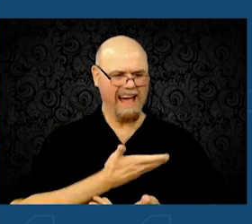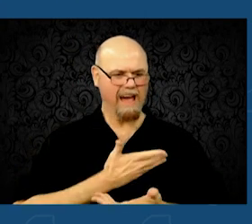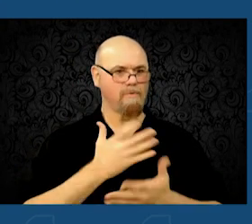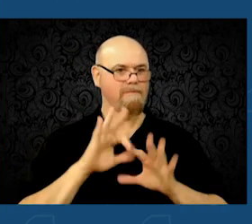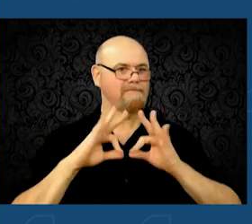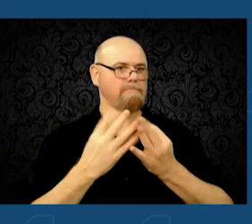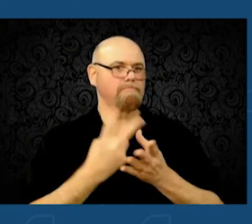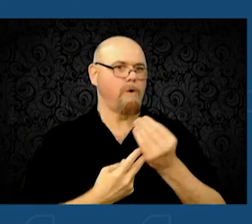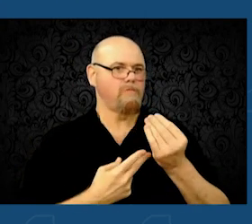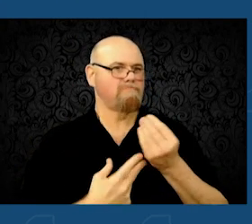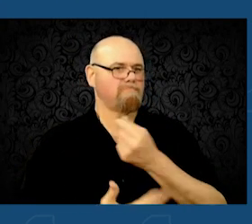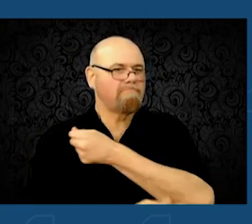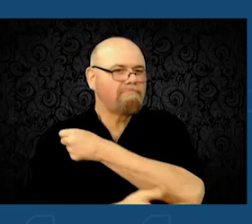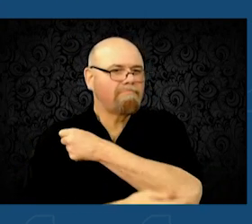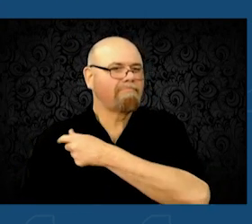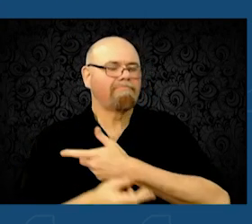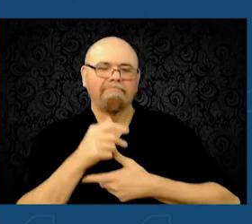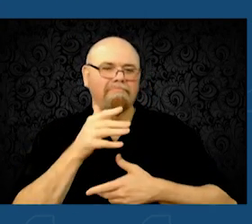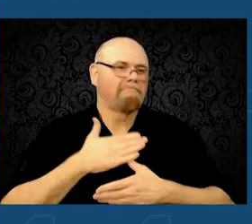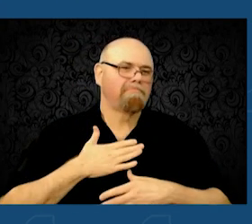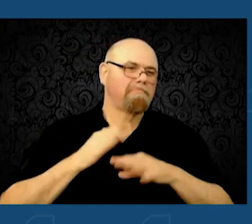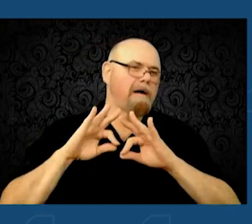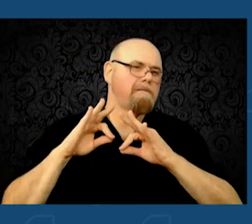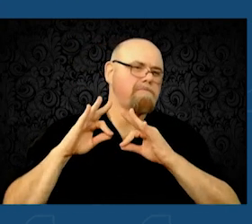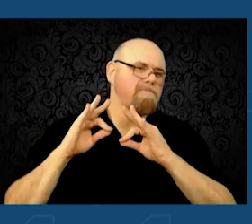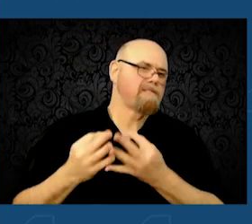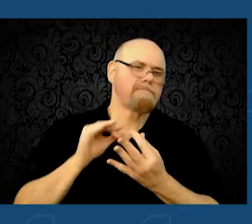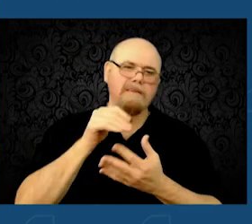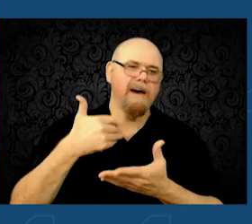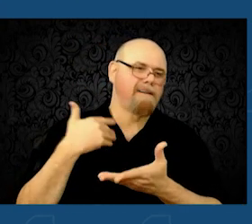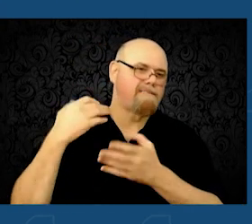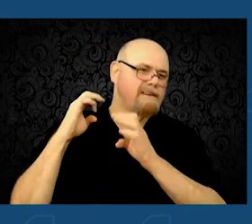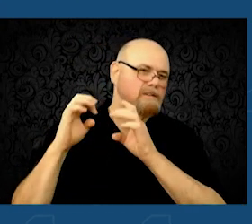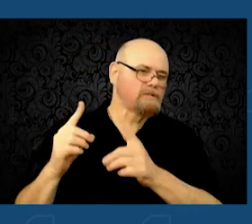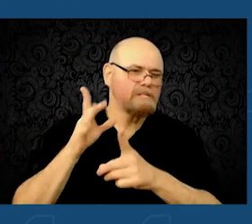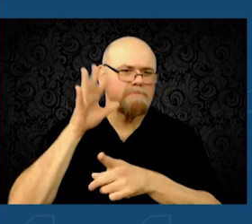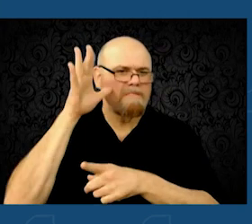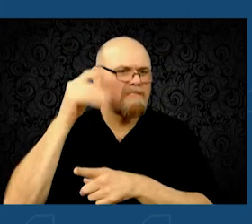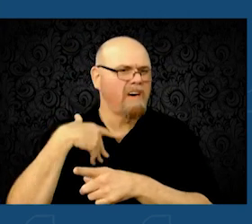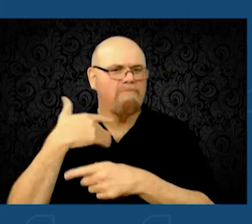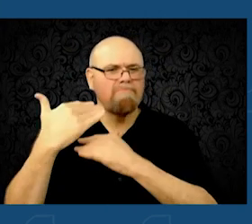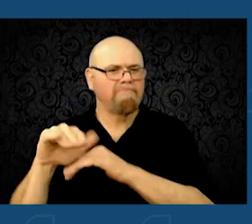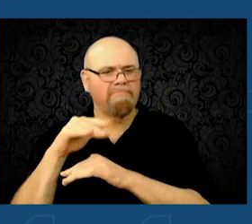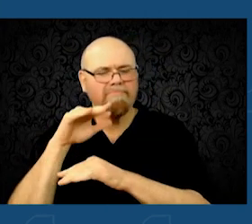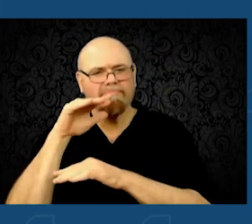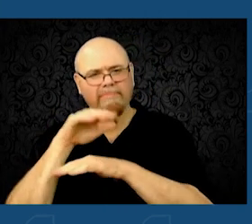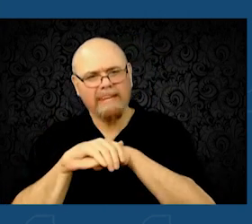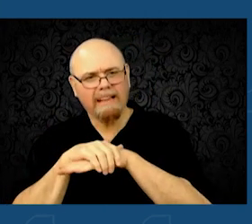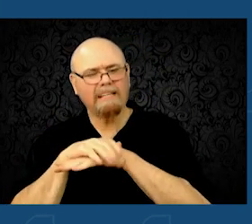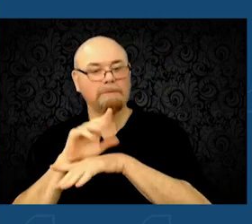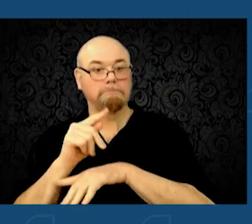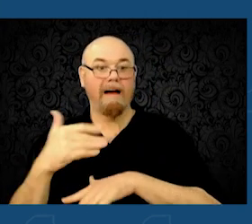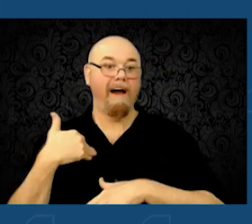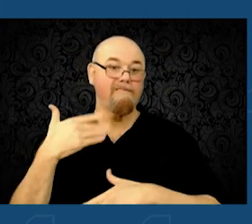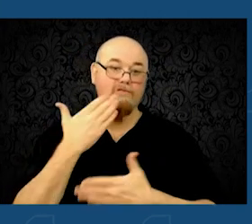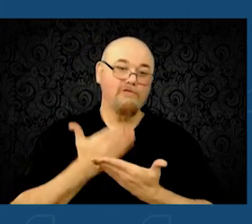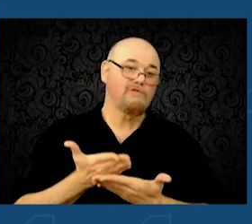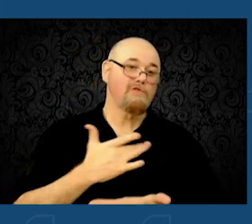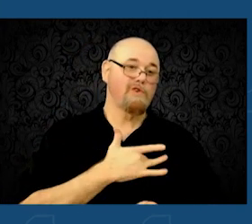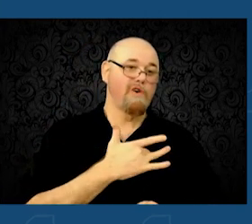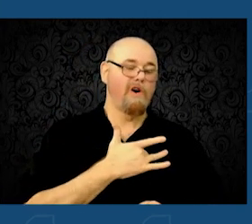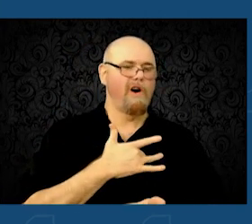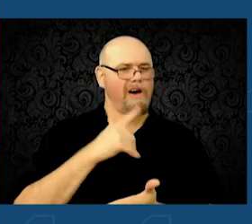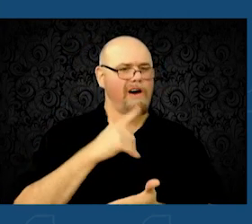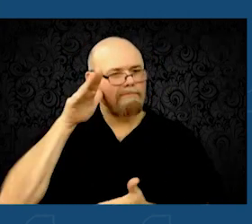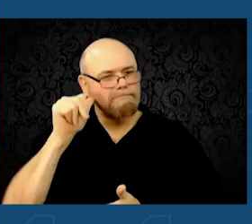My parents didn't have much education, limited English, but they had a heart of determination